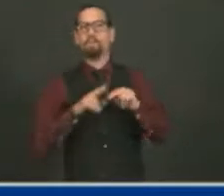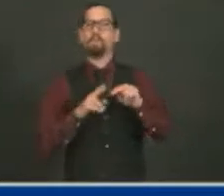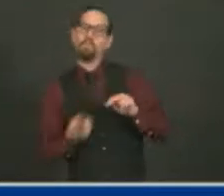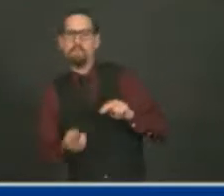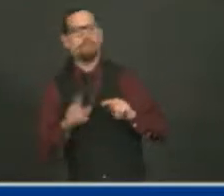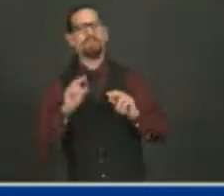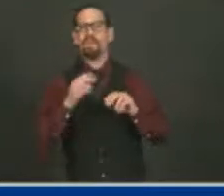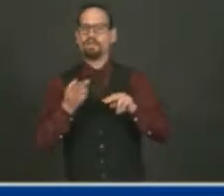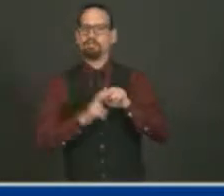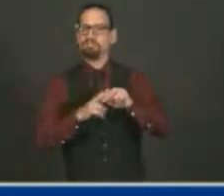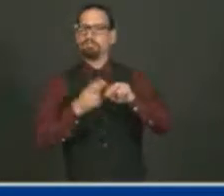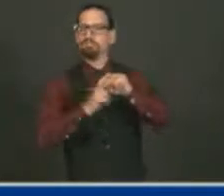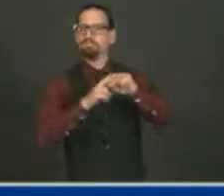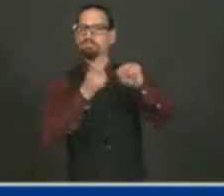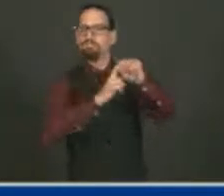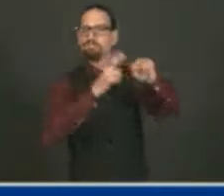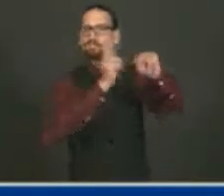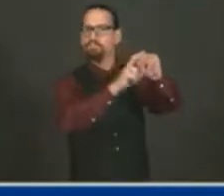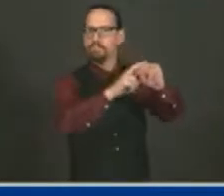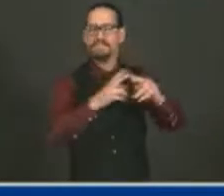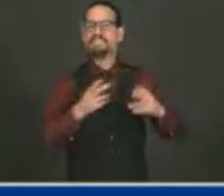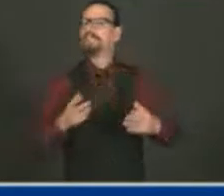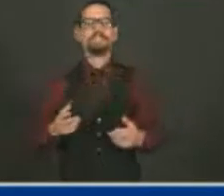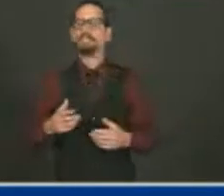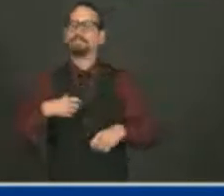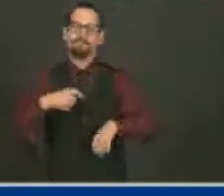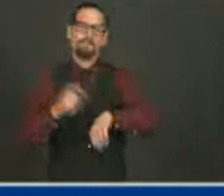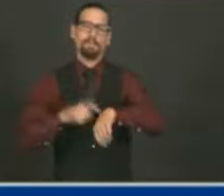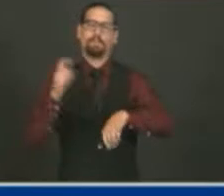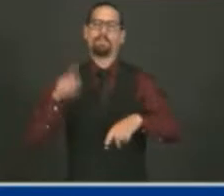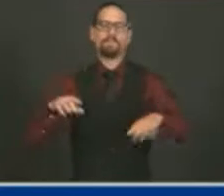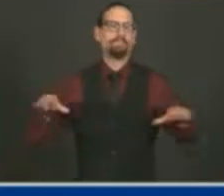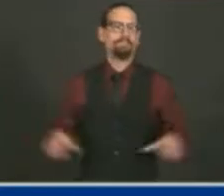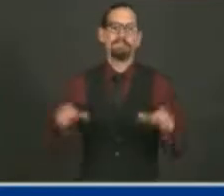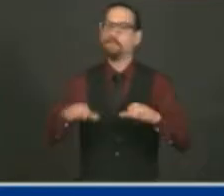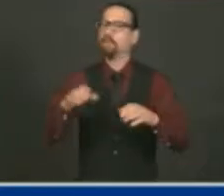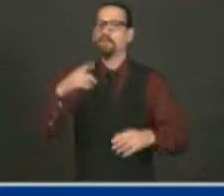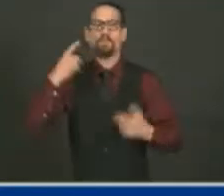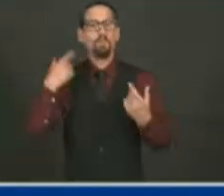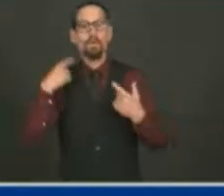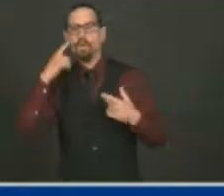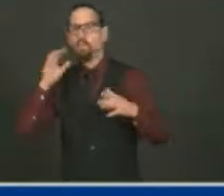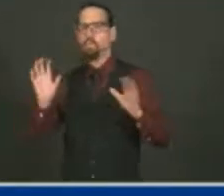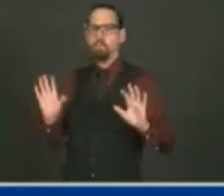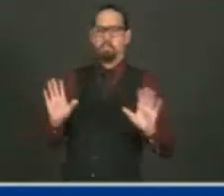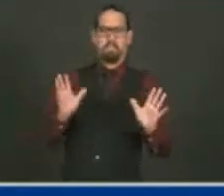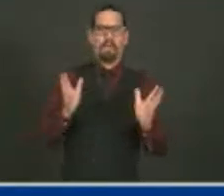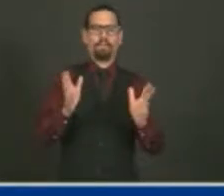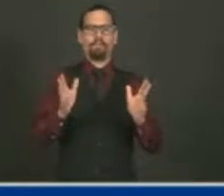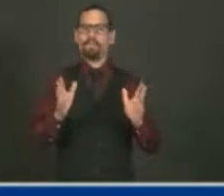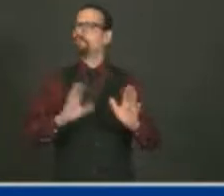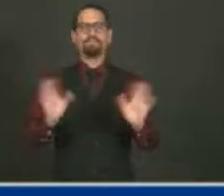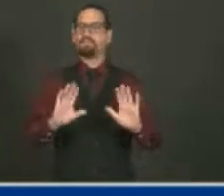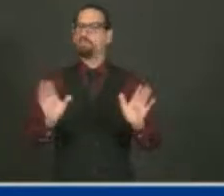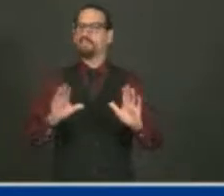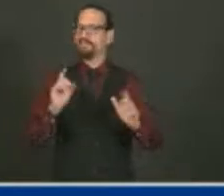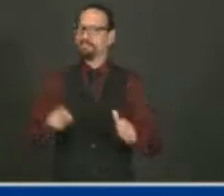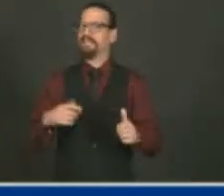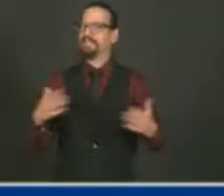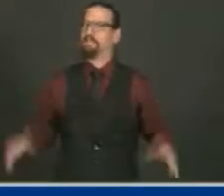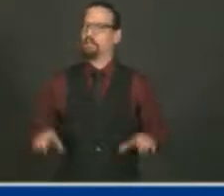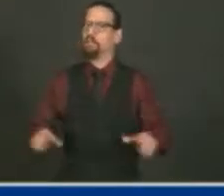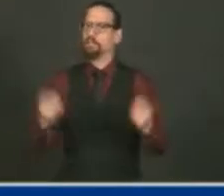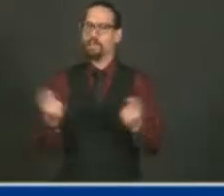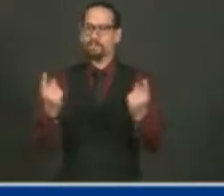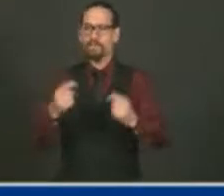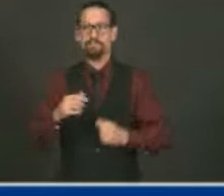Percent positive last week was 1.6%, and I suspect next week it'll